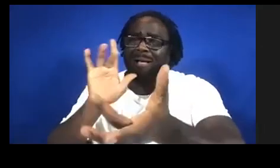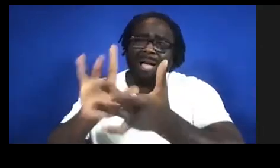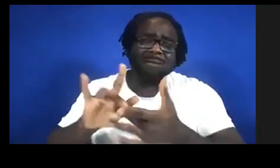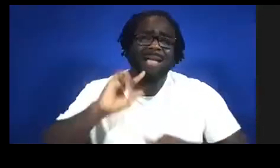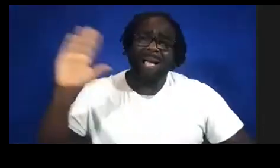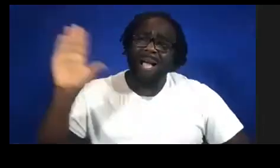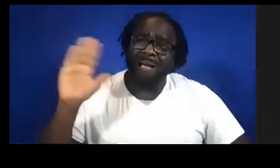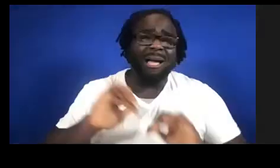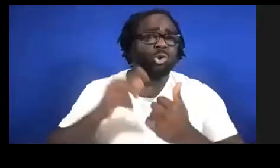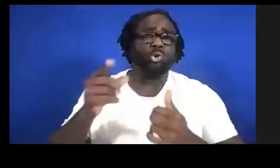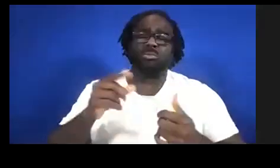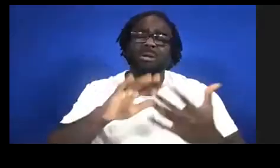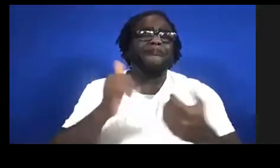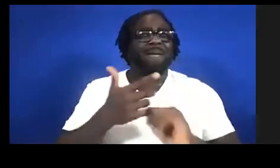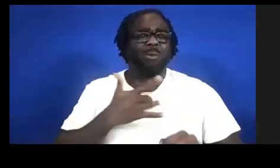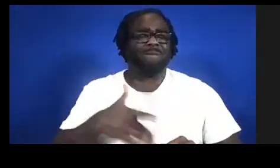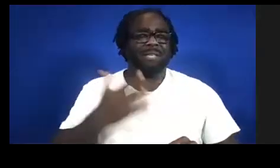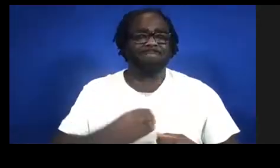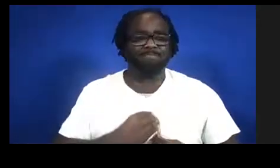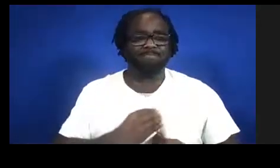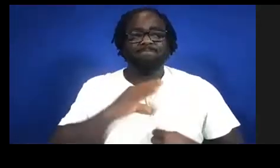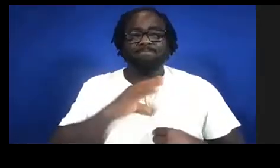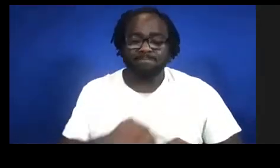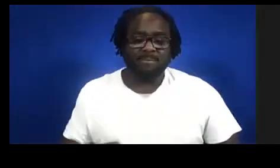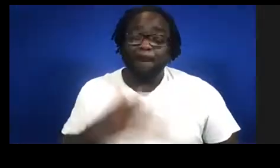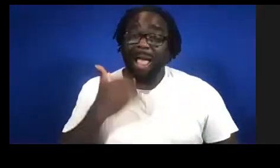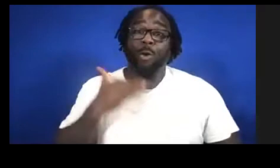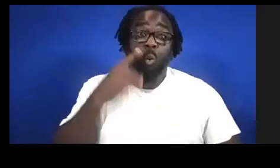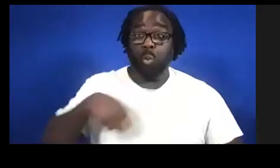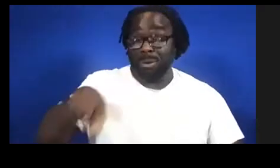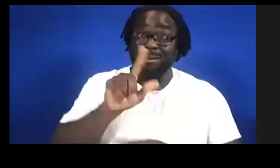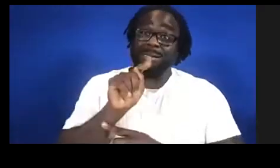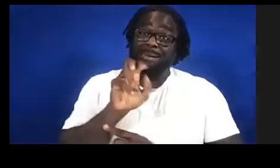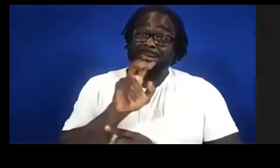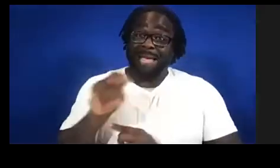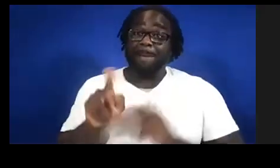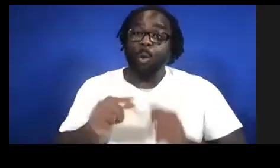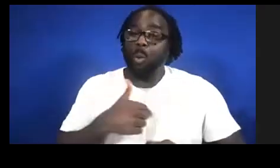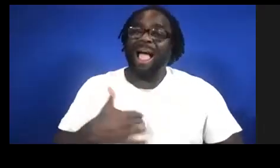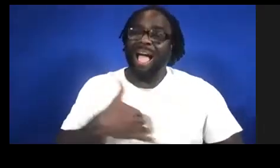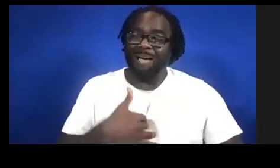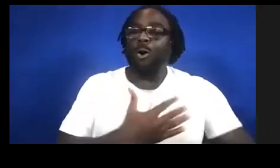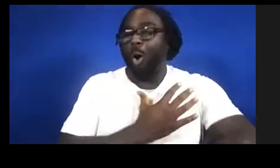feeling, alone. They real isolated. Reach out to folks.